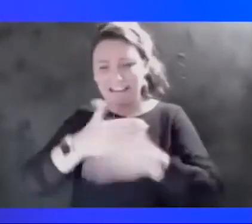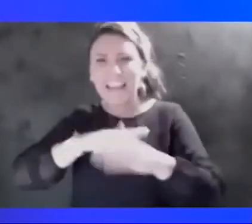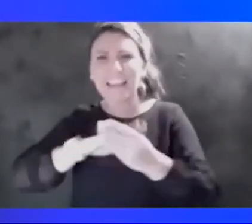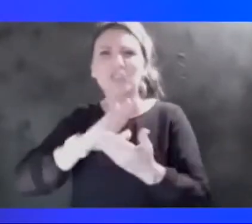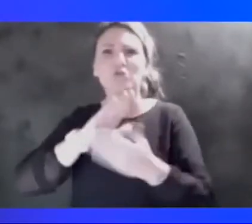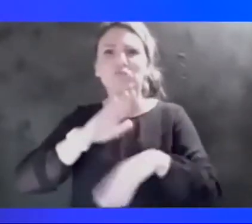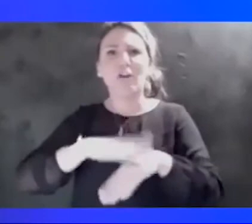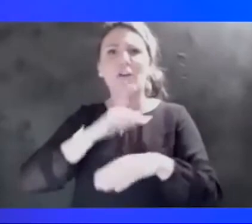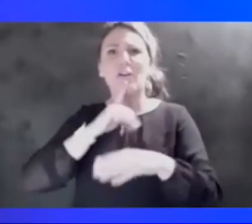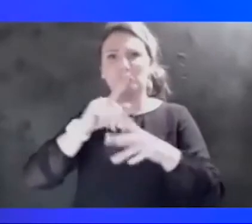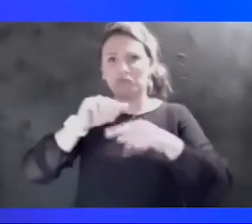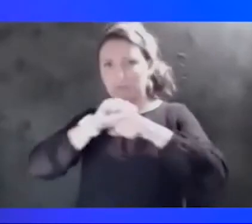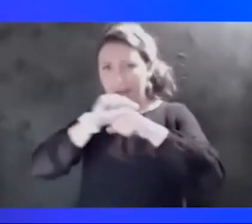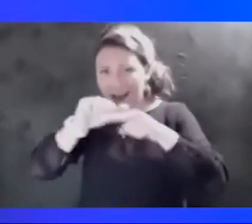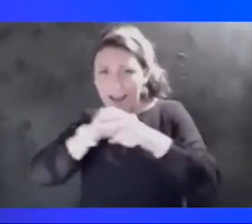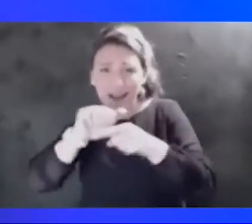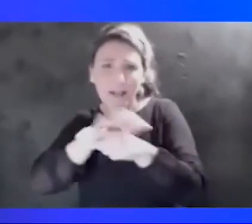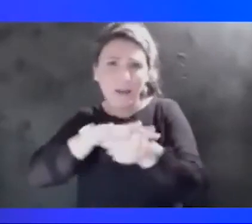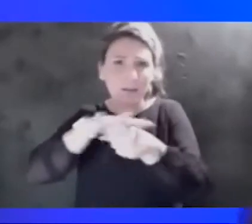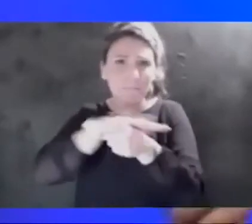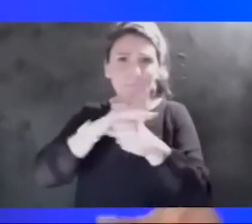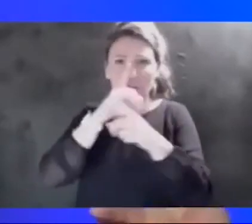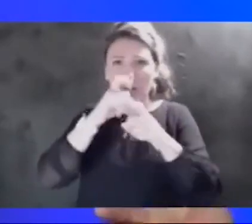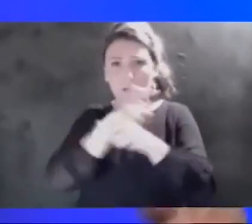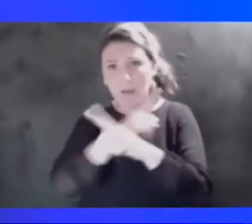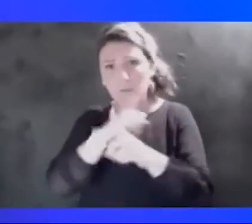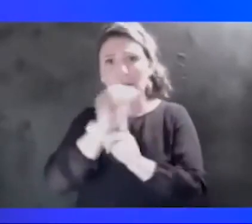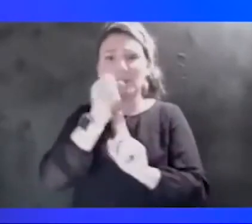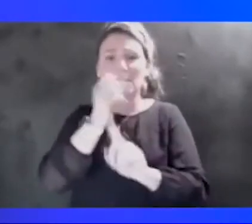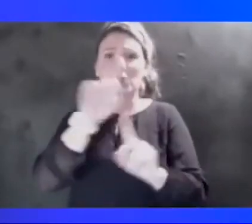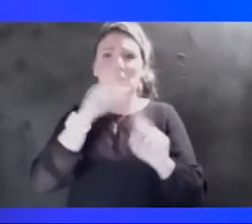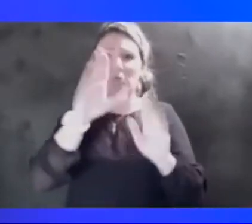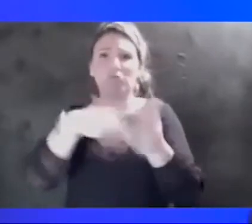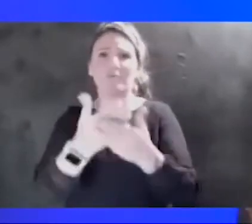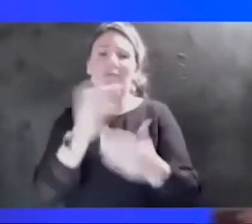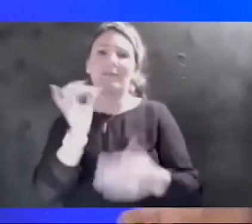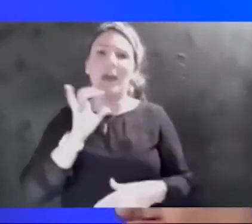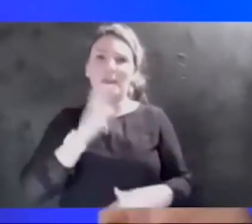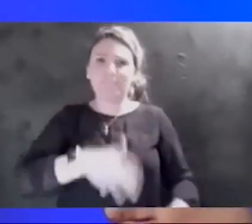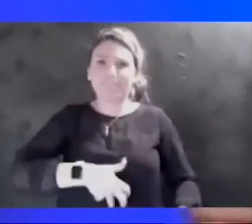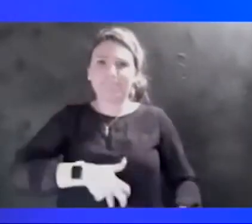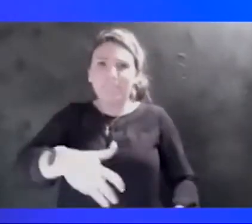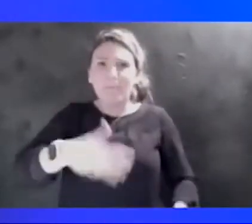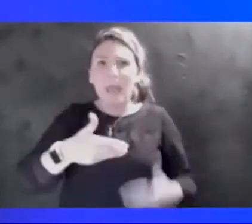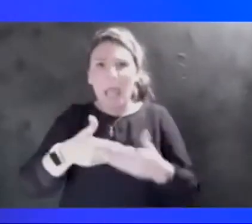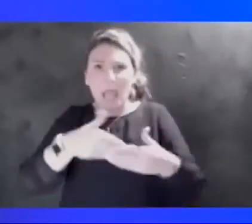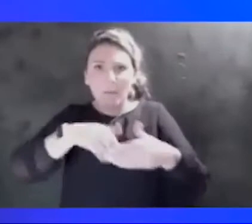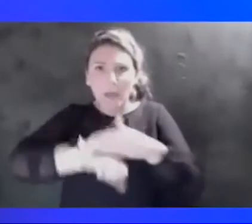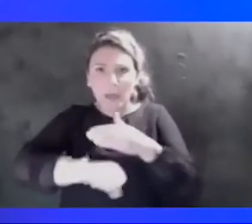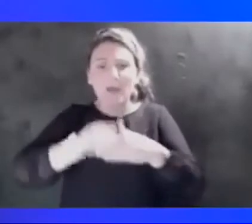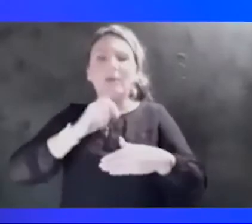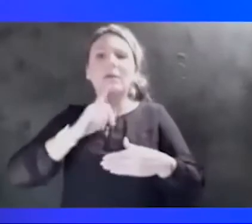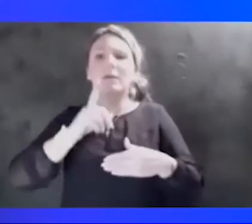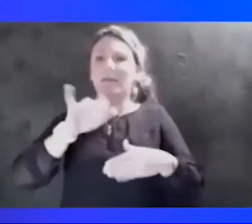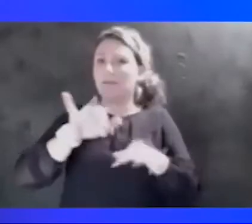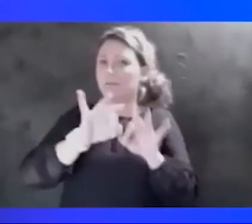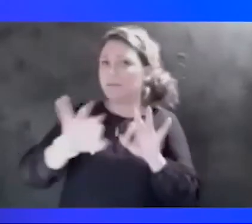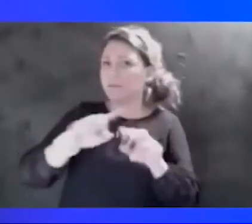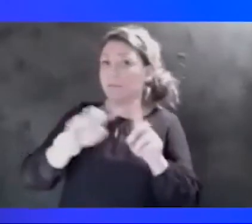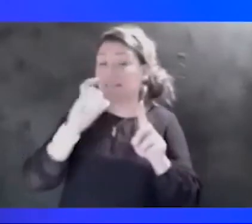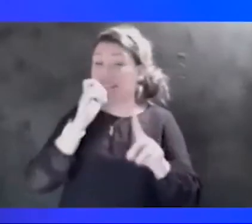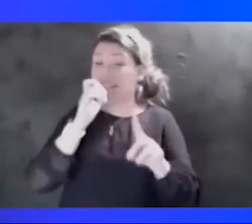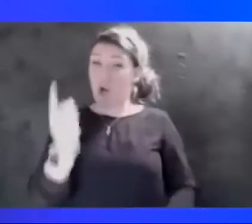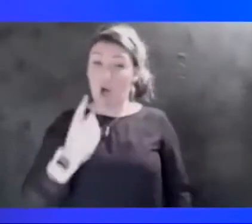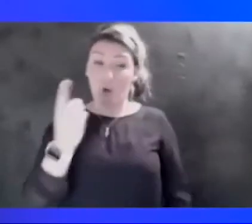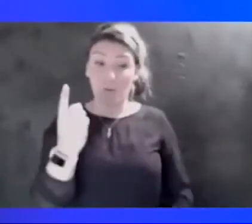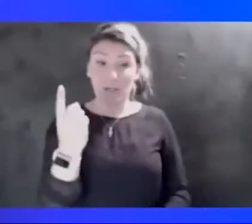those complex cases when they hit the door, like delivering a baby. We like to think that that's simple, but it doesn't always, prove